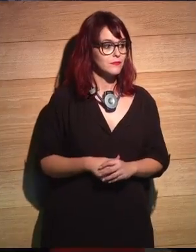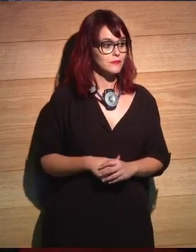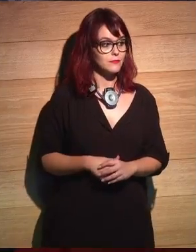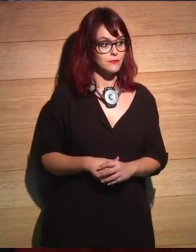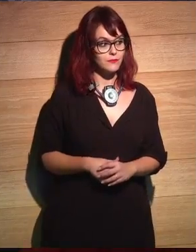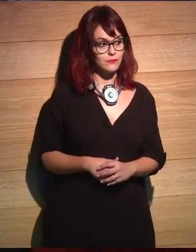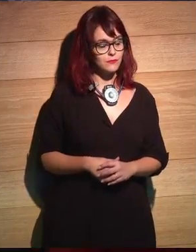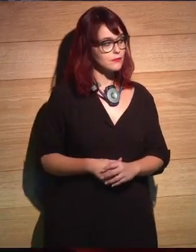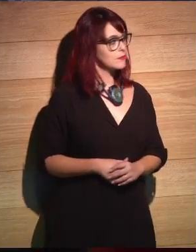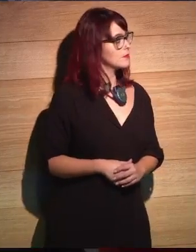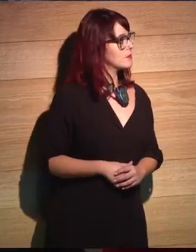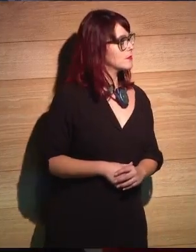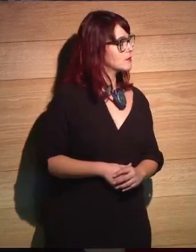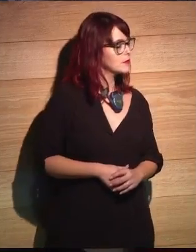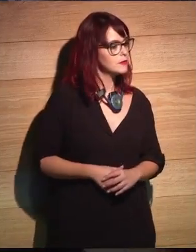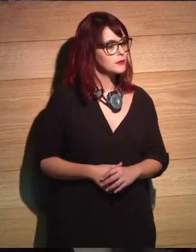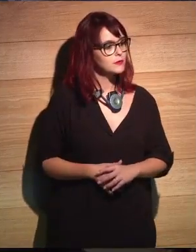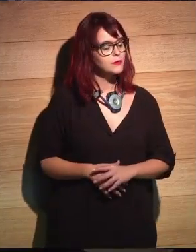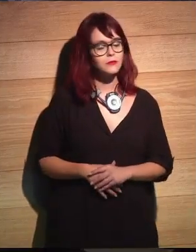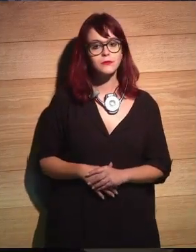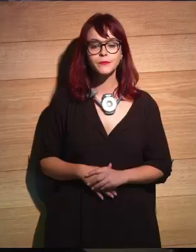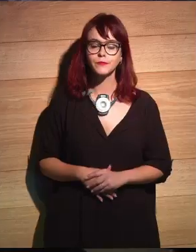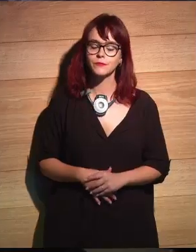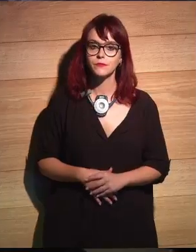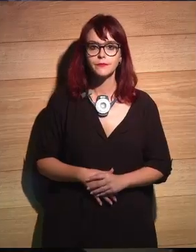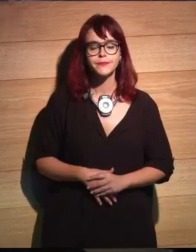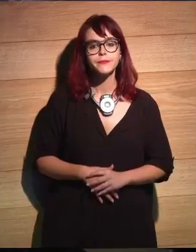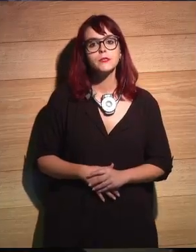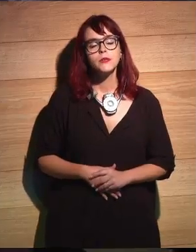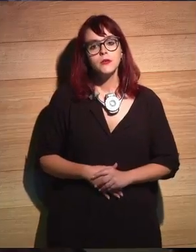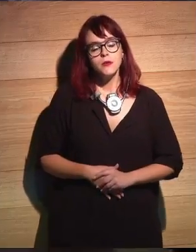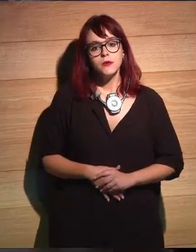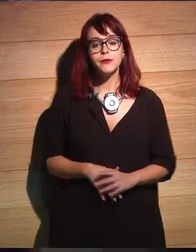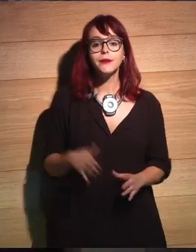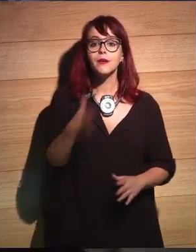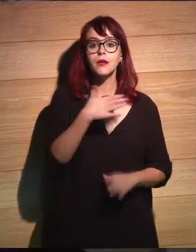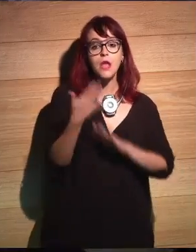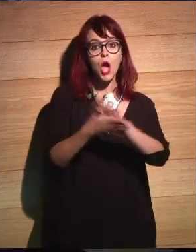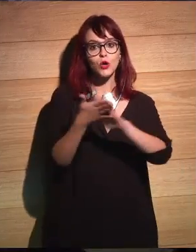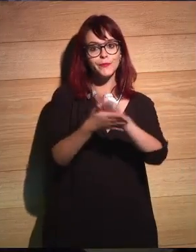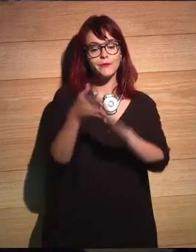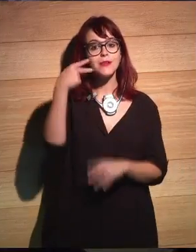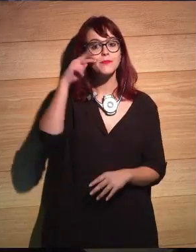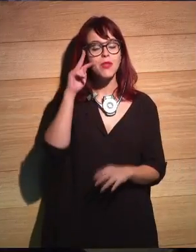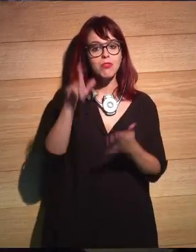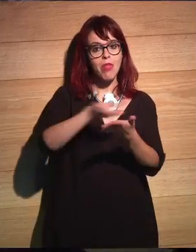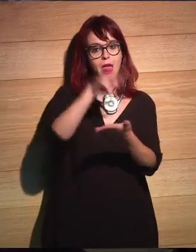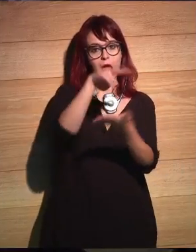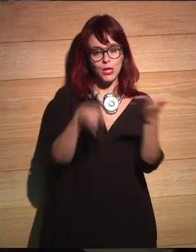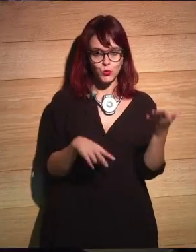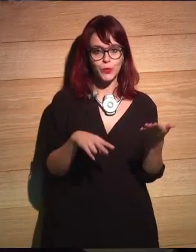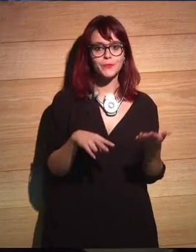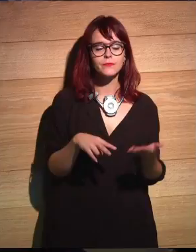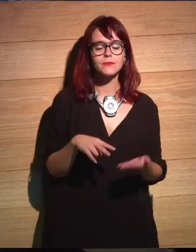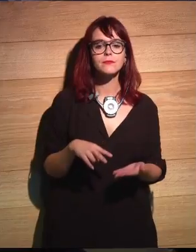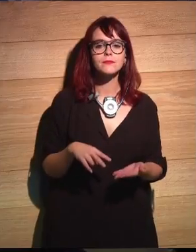called Nordic Days. Is there any other question? Quería comentar. I would like to speak about